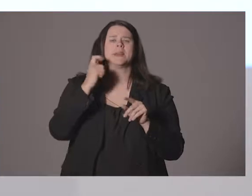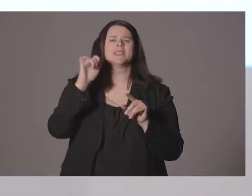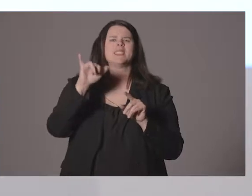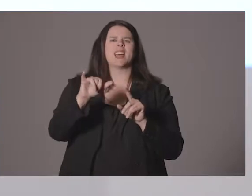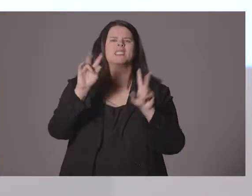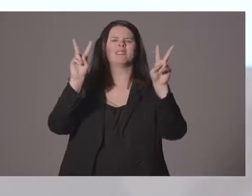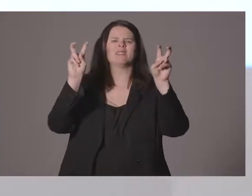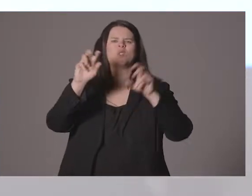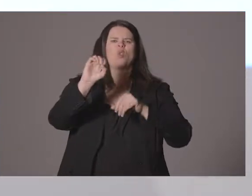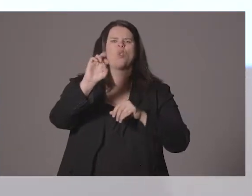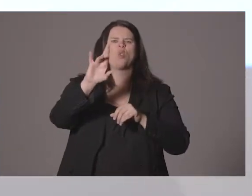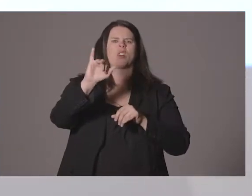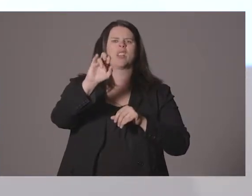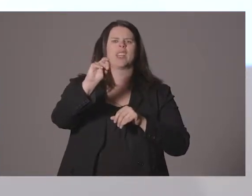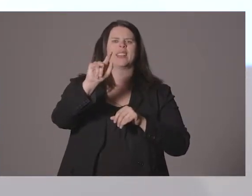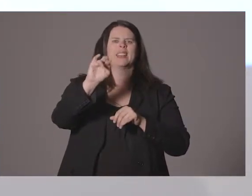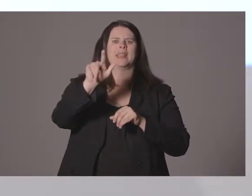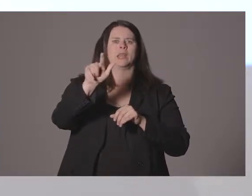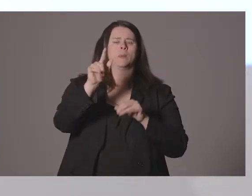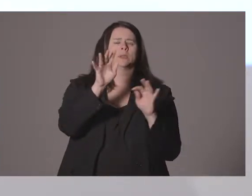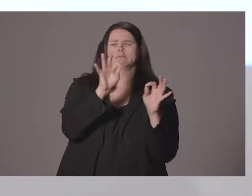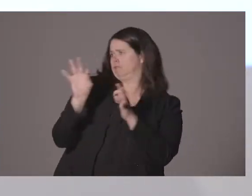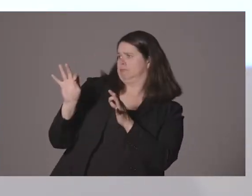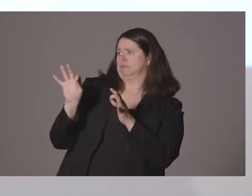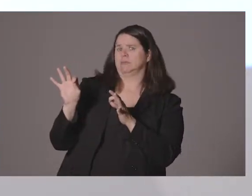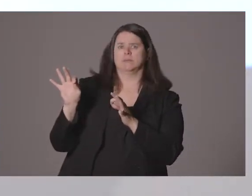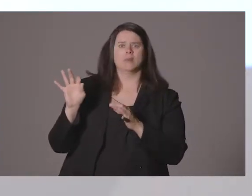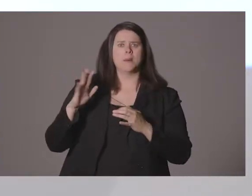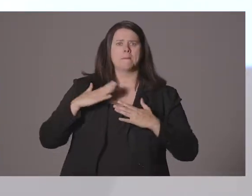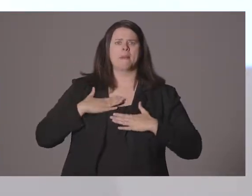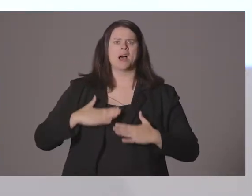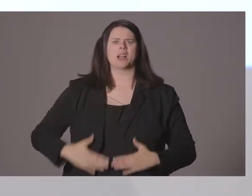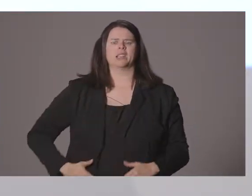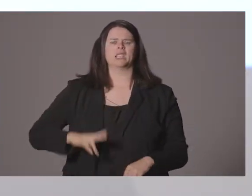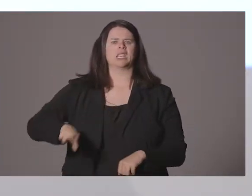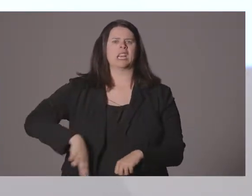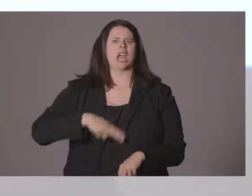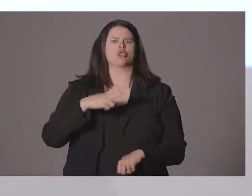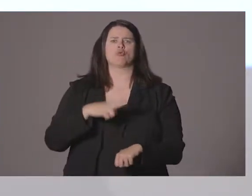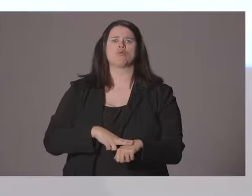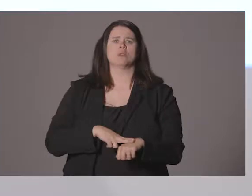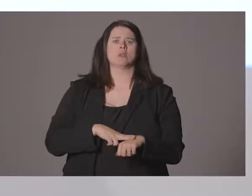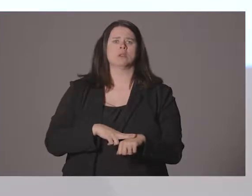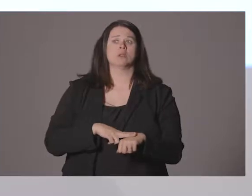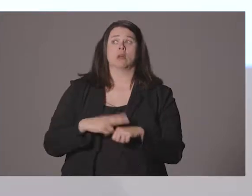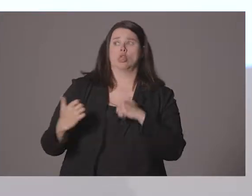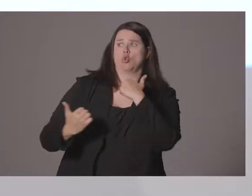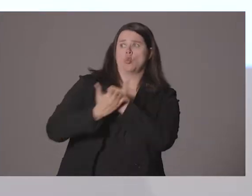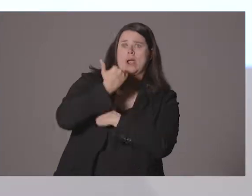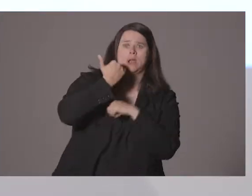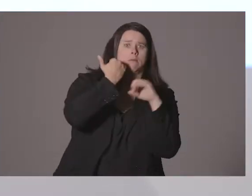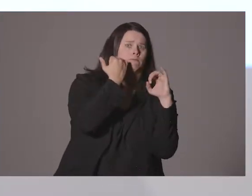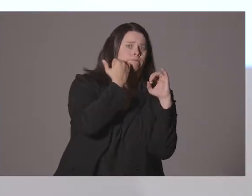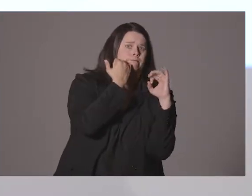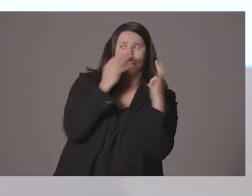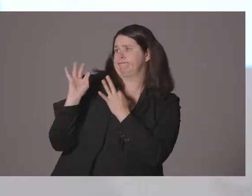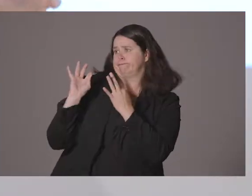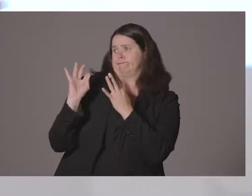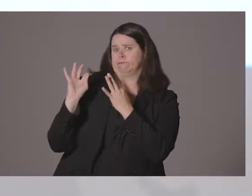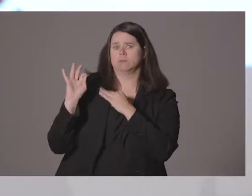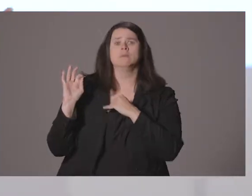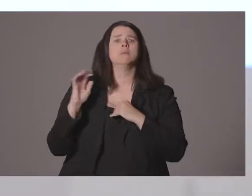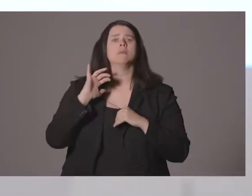an automatic neurological hardwired response to orient to a potential threat. So our